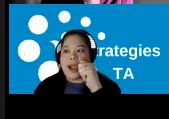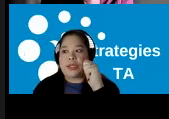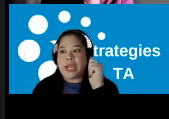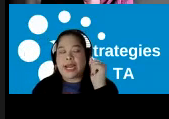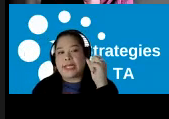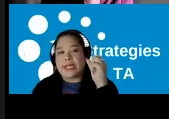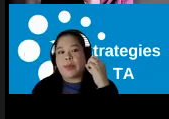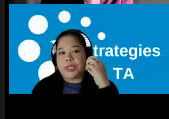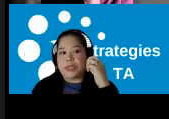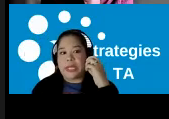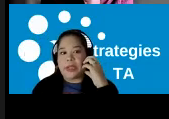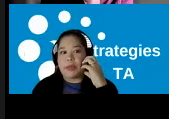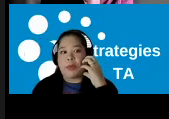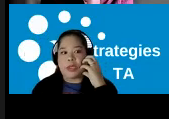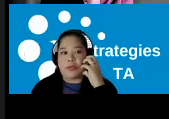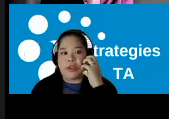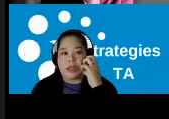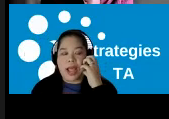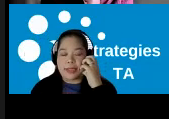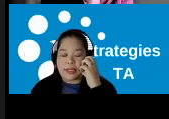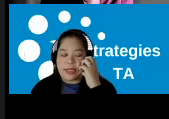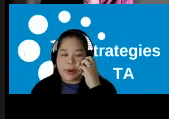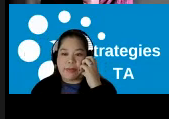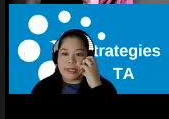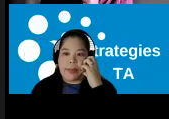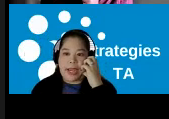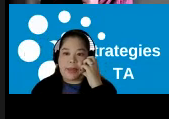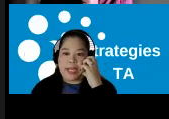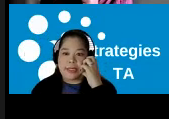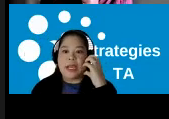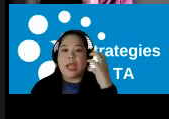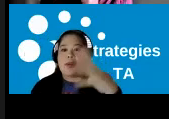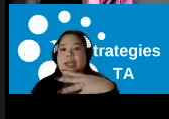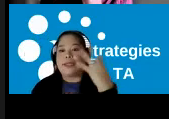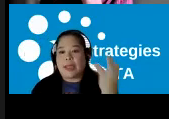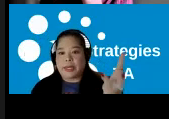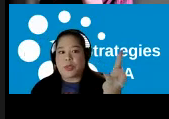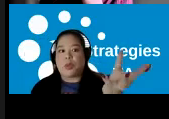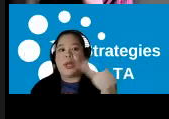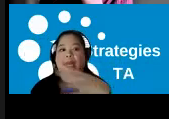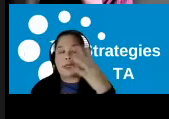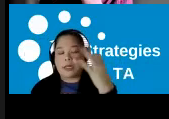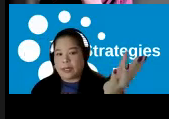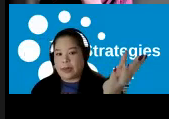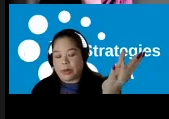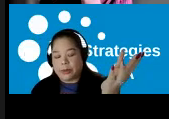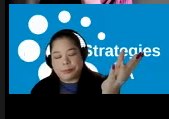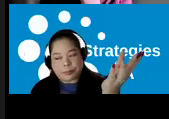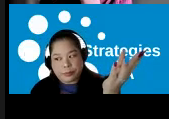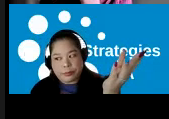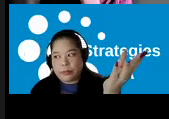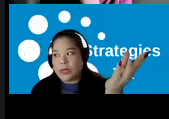And actually it ended up reducing the reports for neglect that they were having to make because, kids coming to school and clothes that